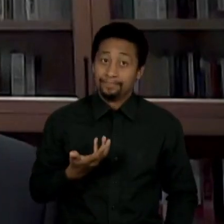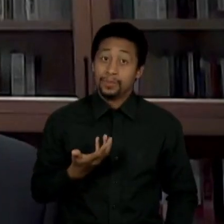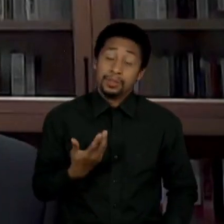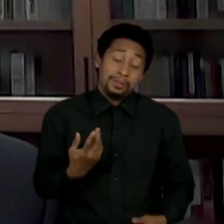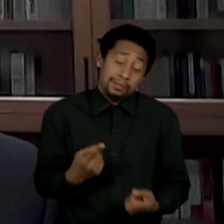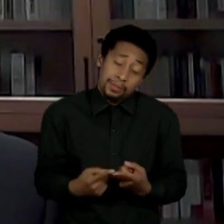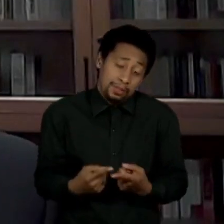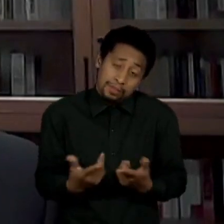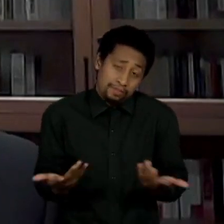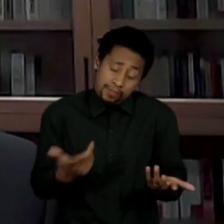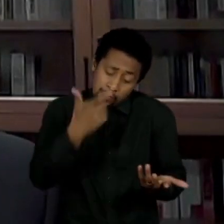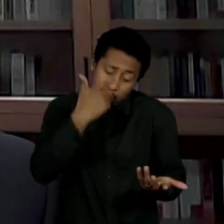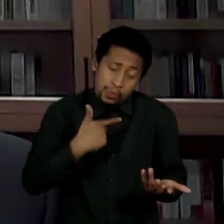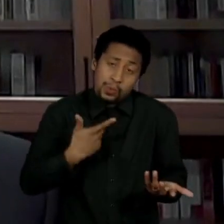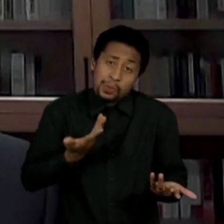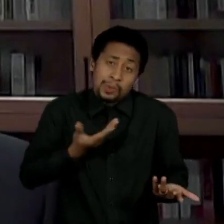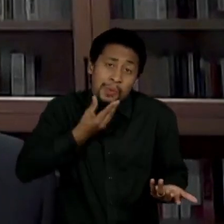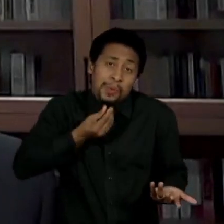because